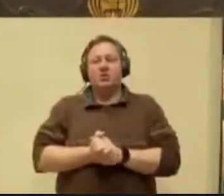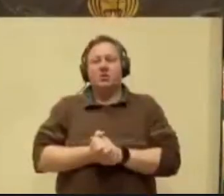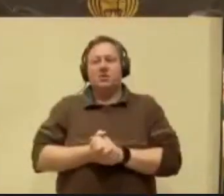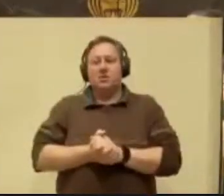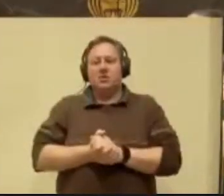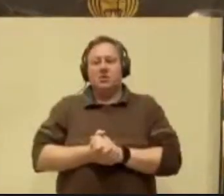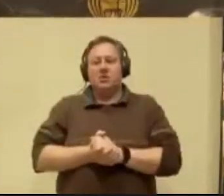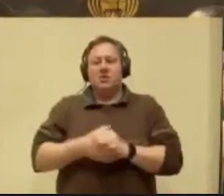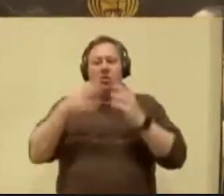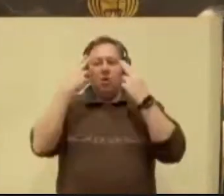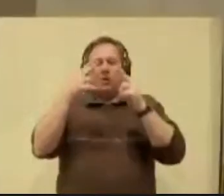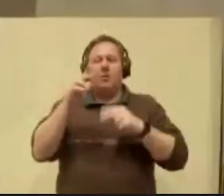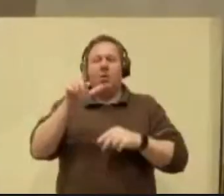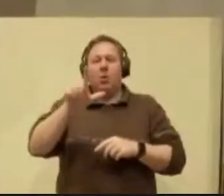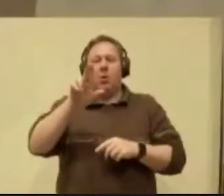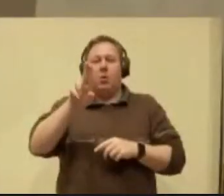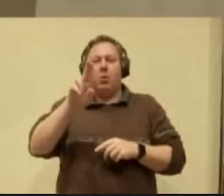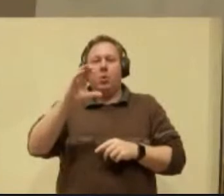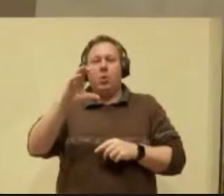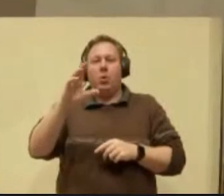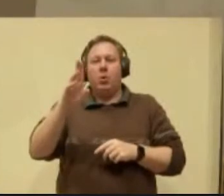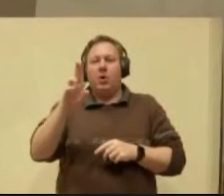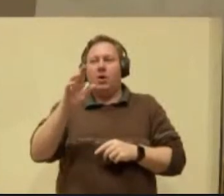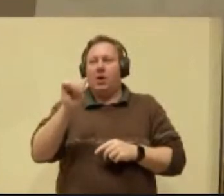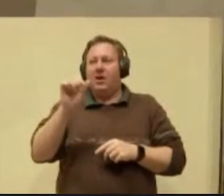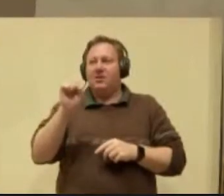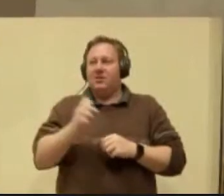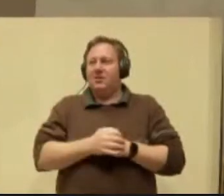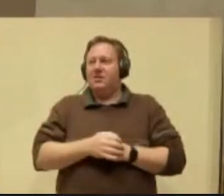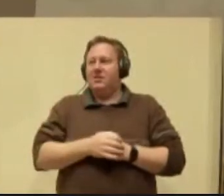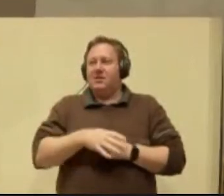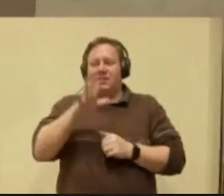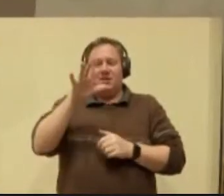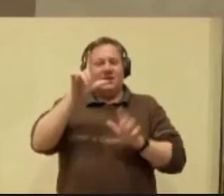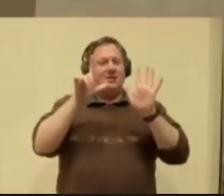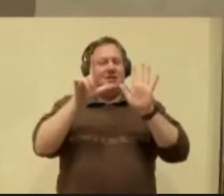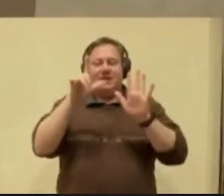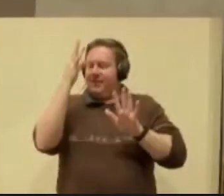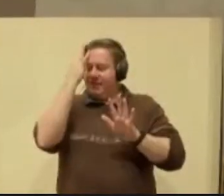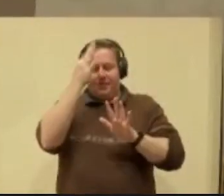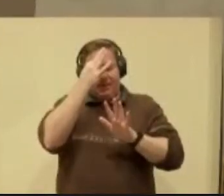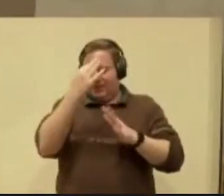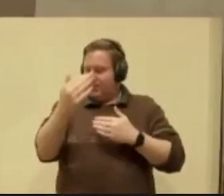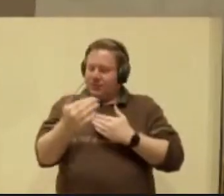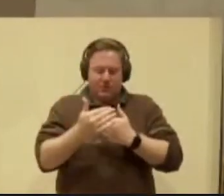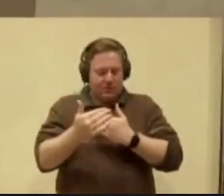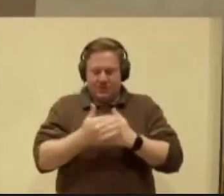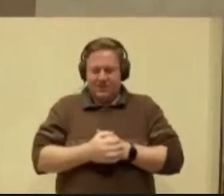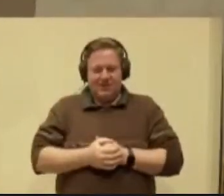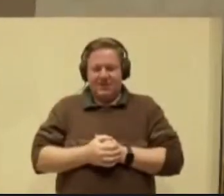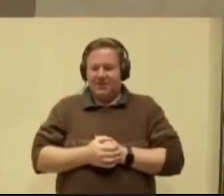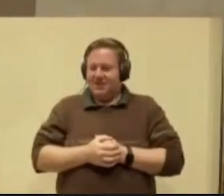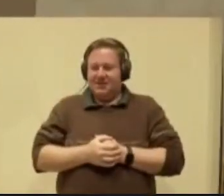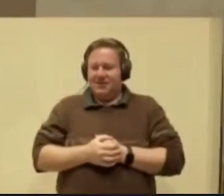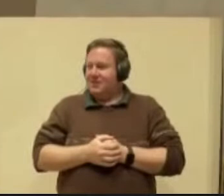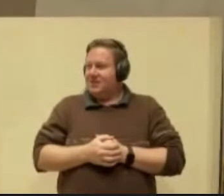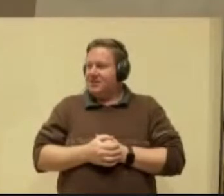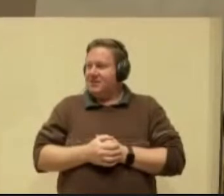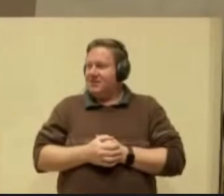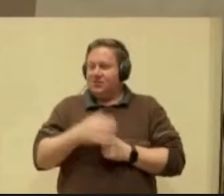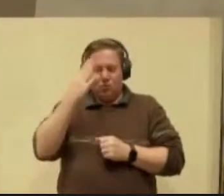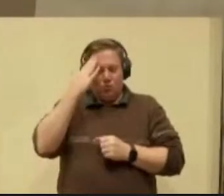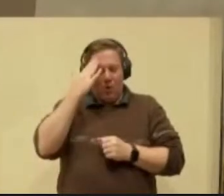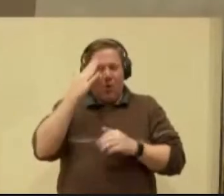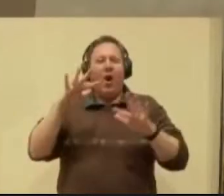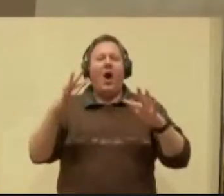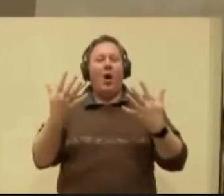honorable lucas now seven minutes is too little honorable deputy speaker you know you know how much i can